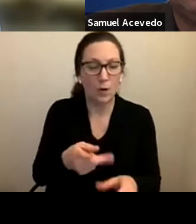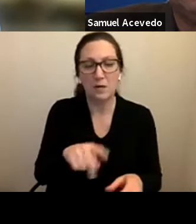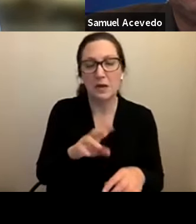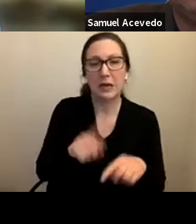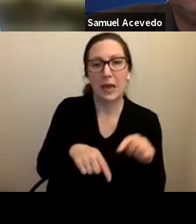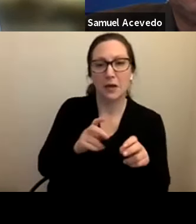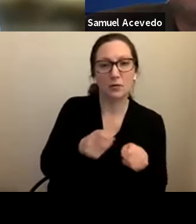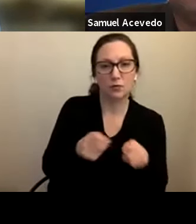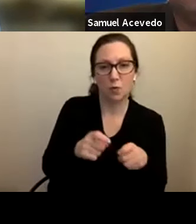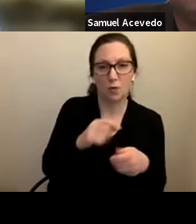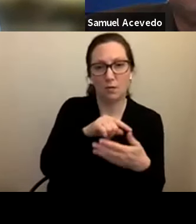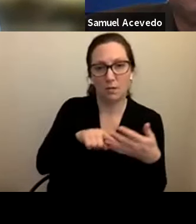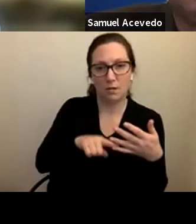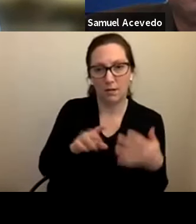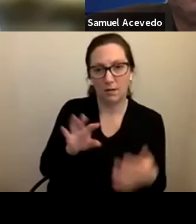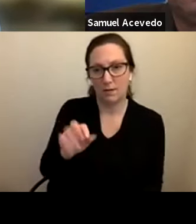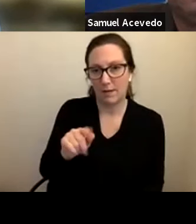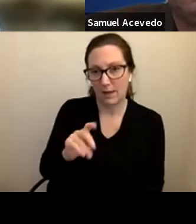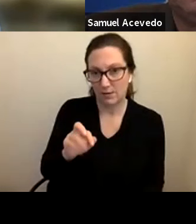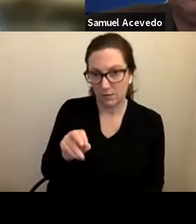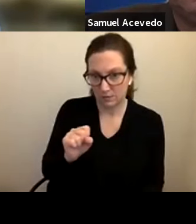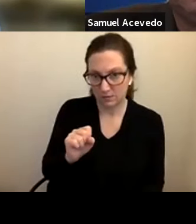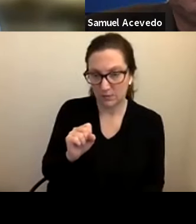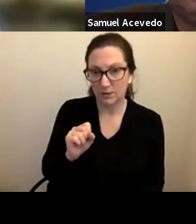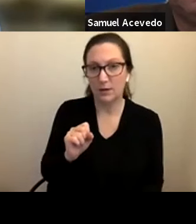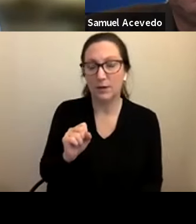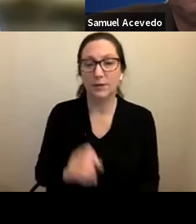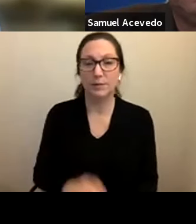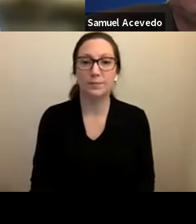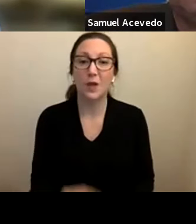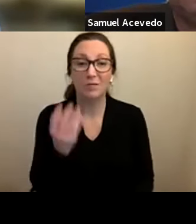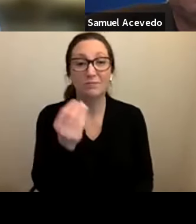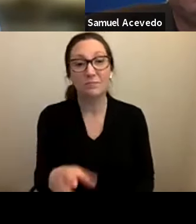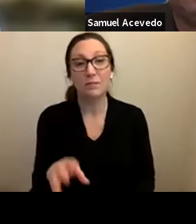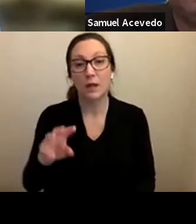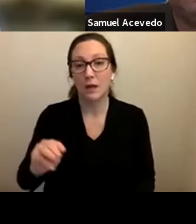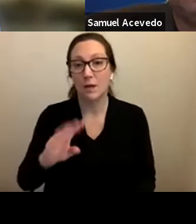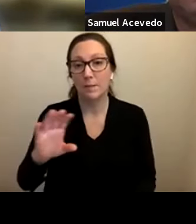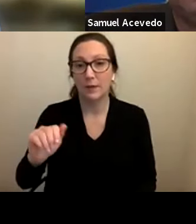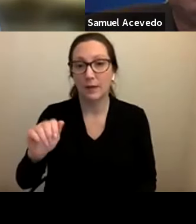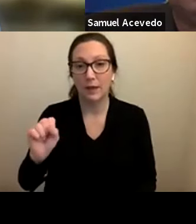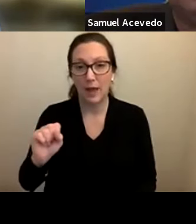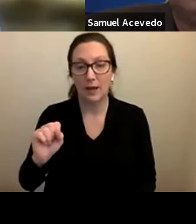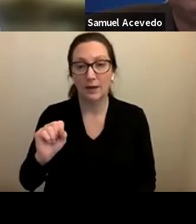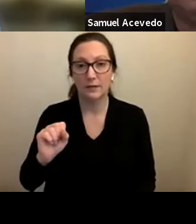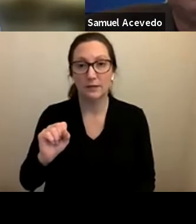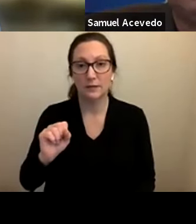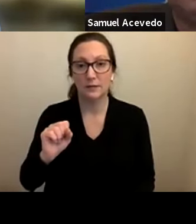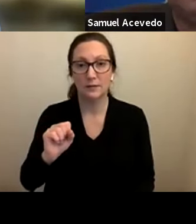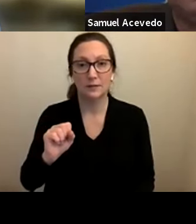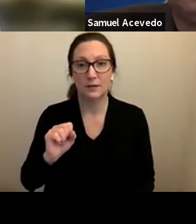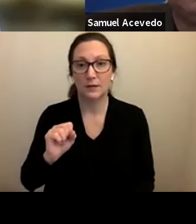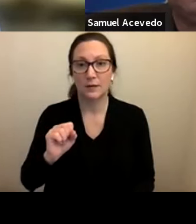think, if not this, and by the way, MCAS has not been given in